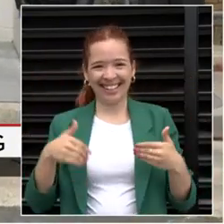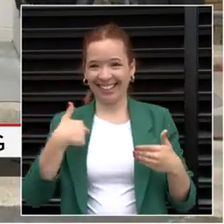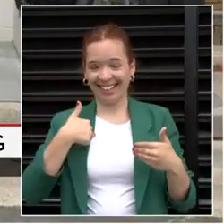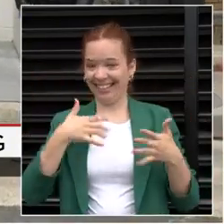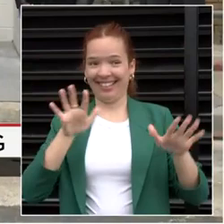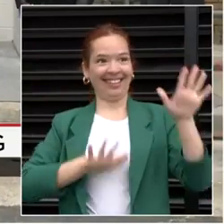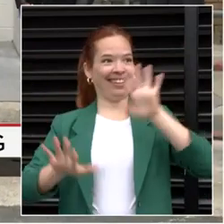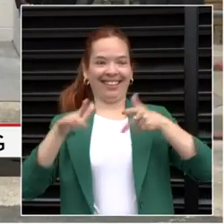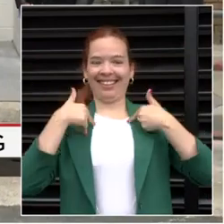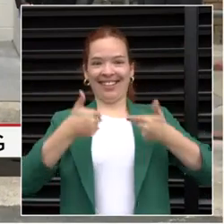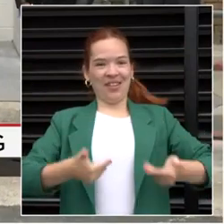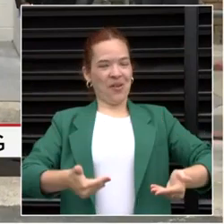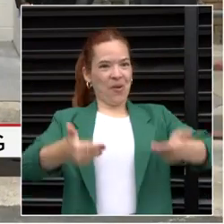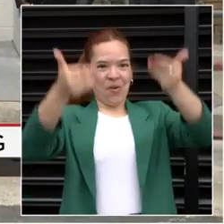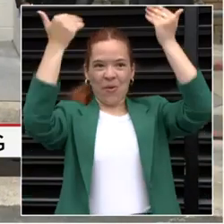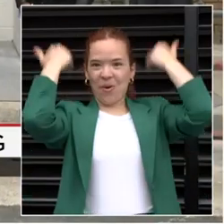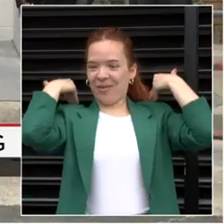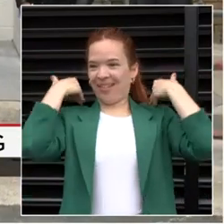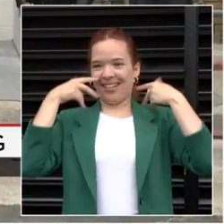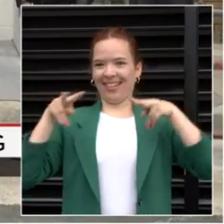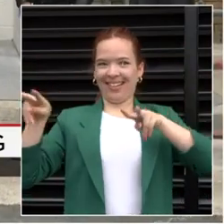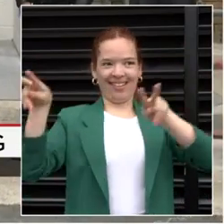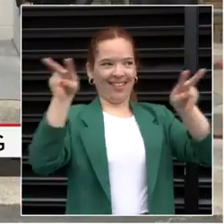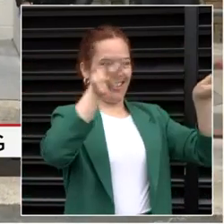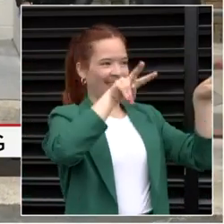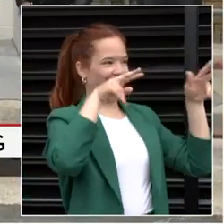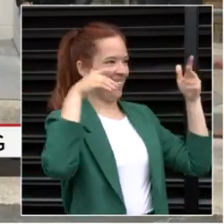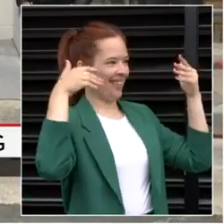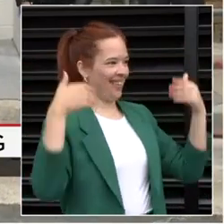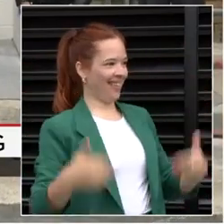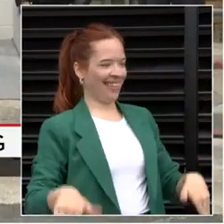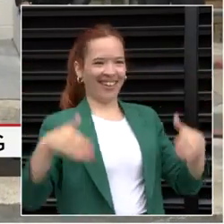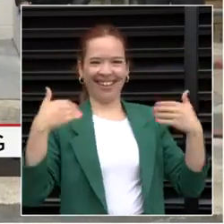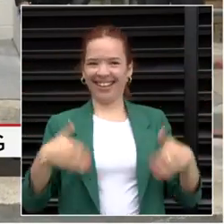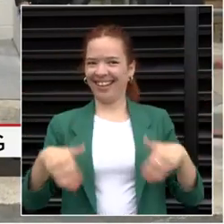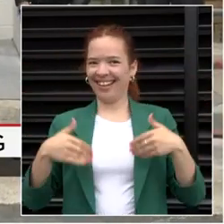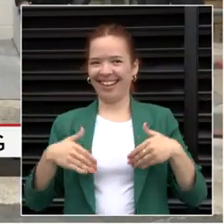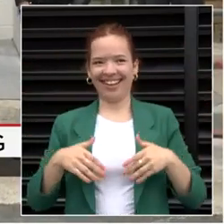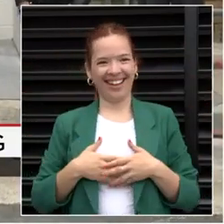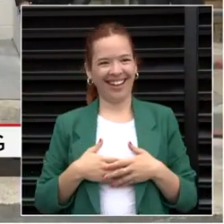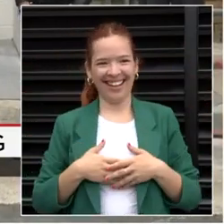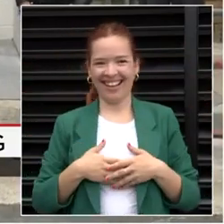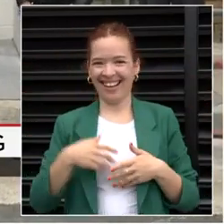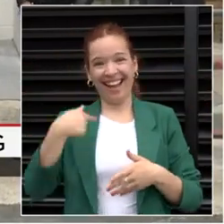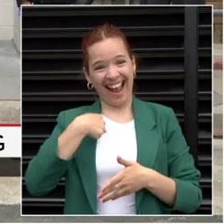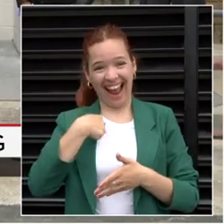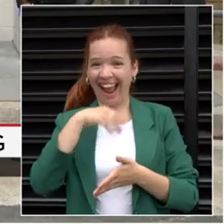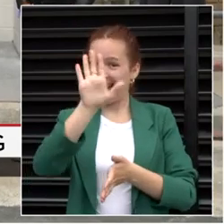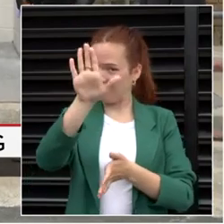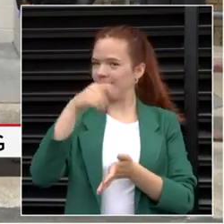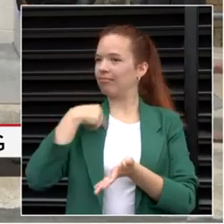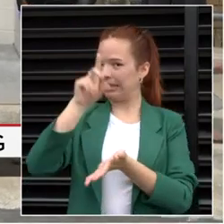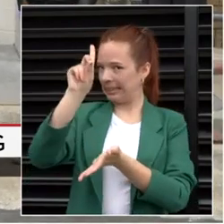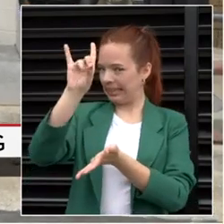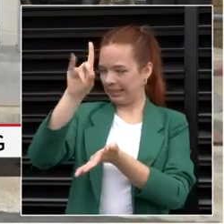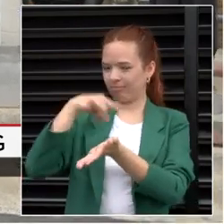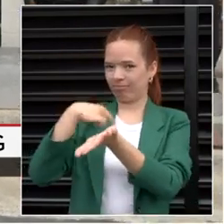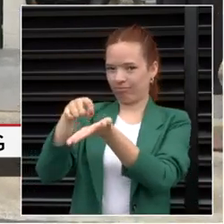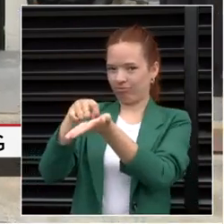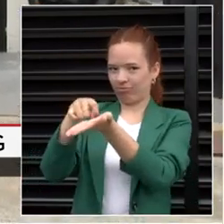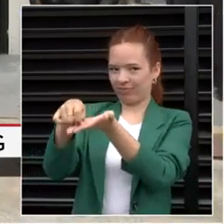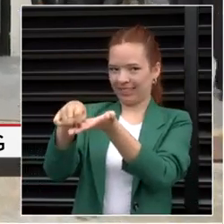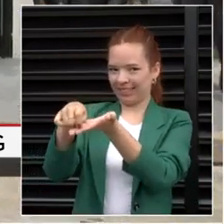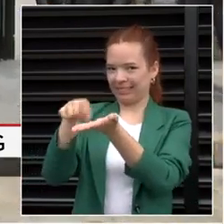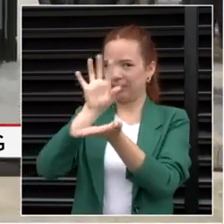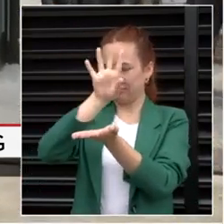say. It's an enormous, and I did write something, so It's an